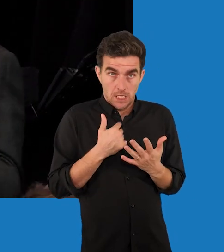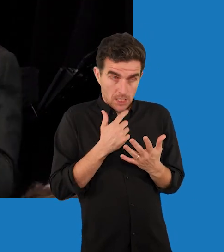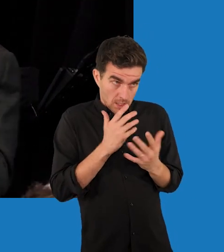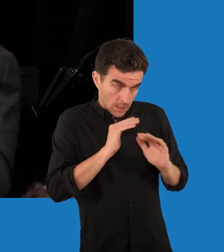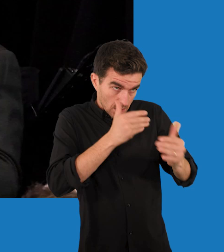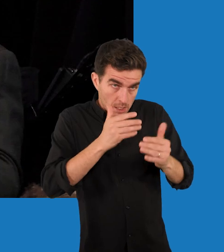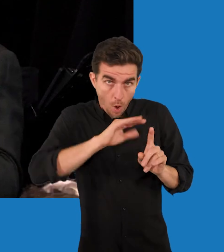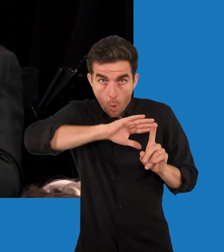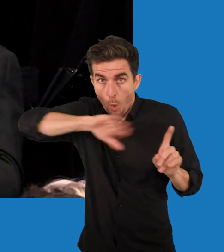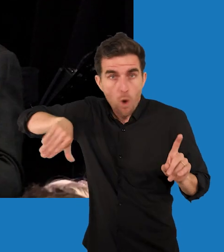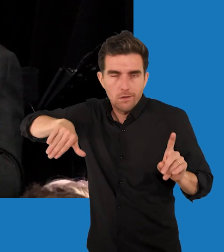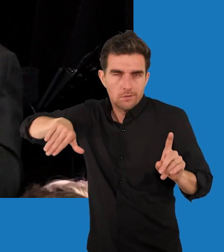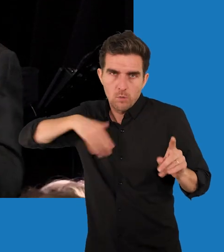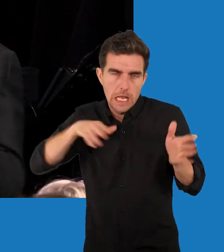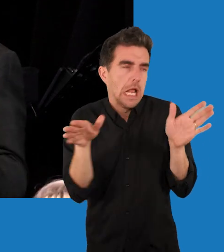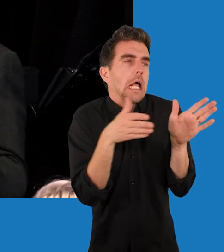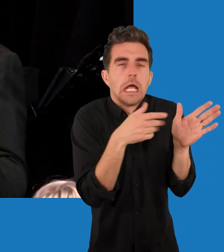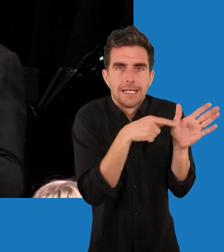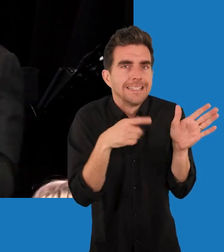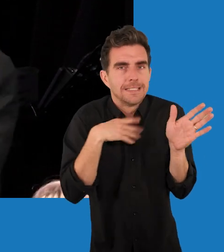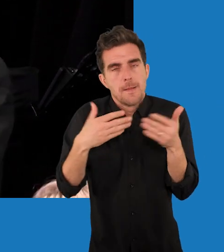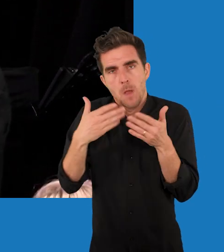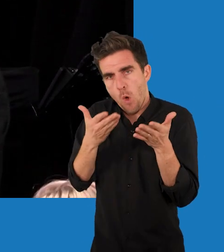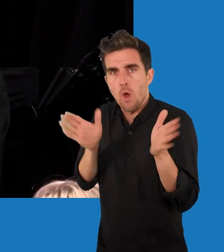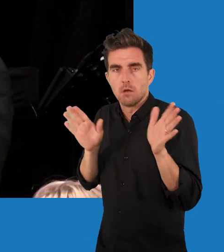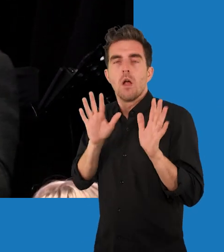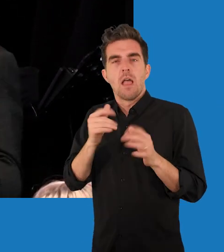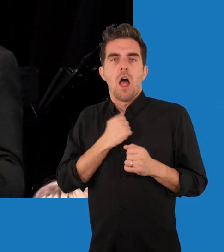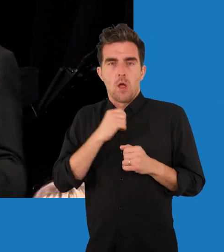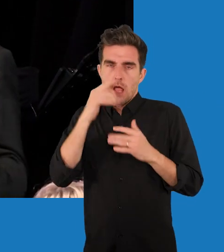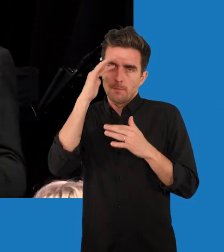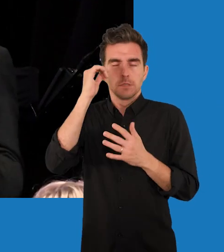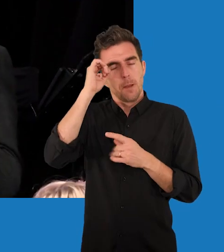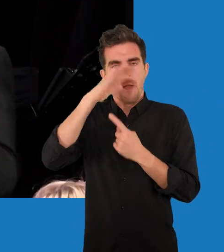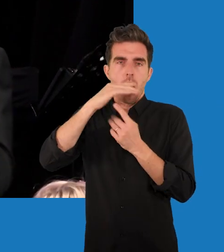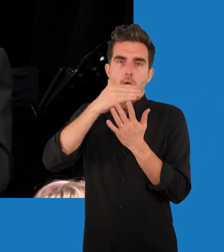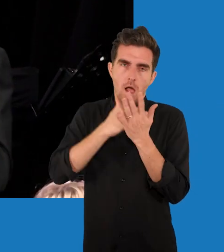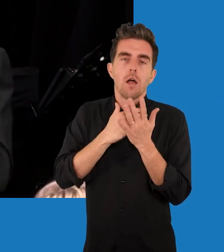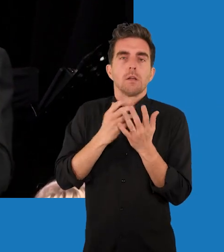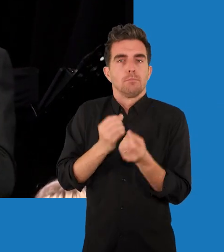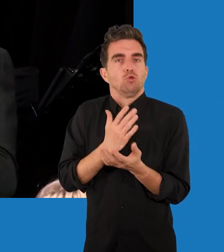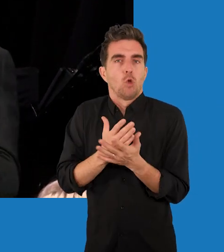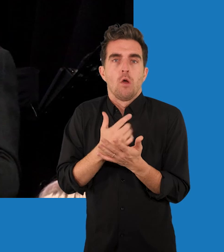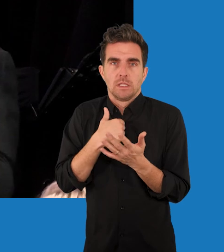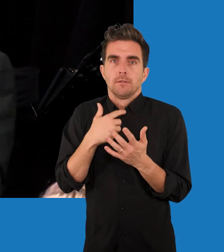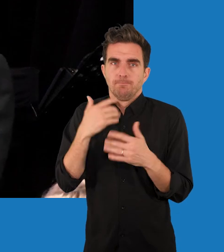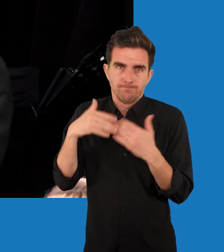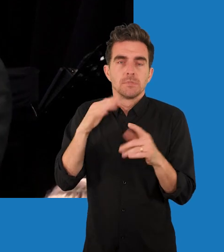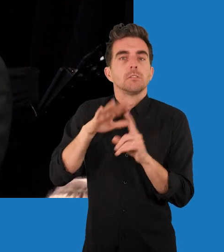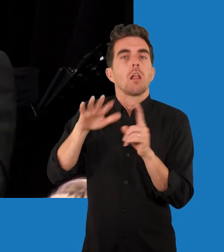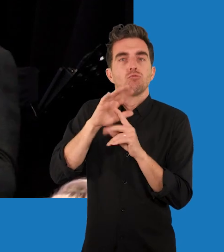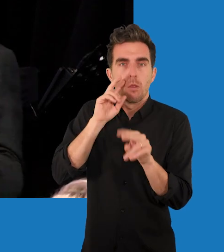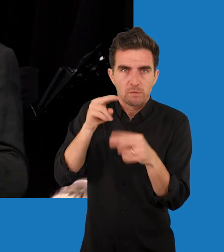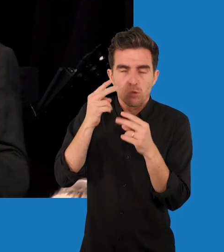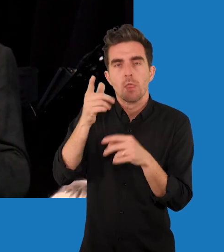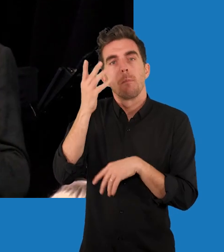target groups in the same way equally. So that's an important thing for us. It's one of our principles here in the ICB. We reassuringly will have a national